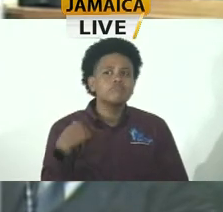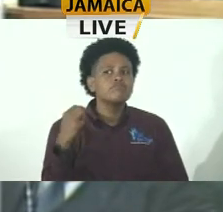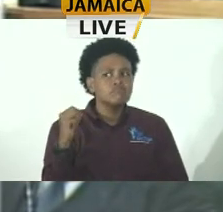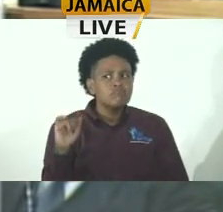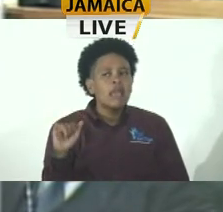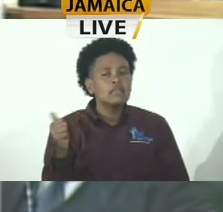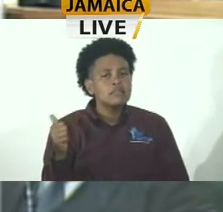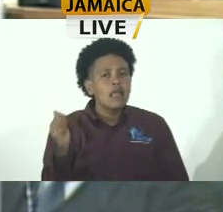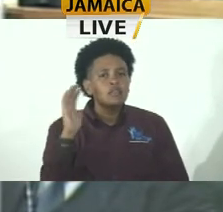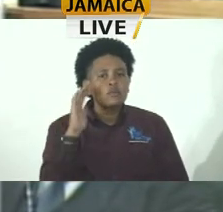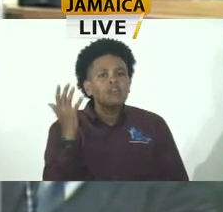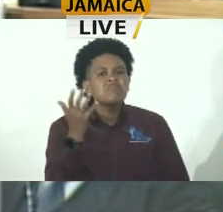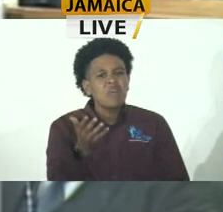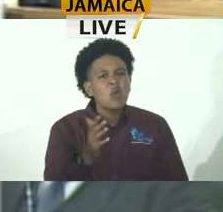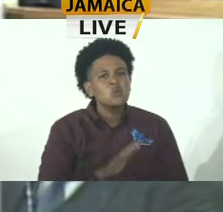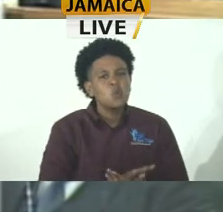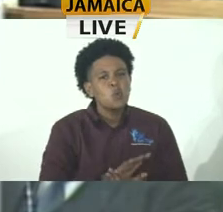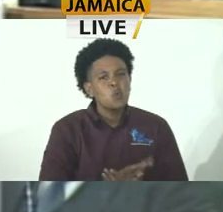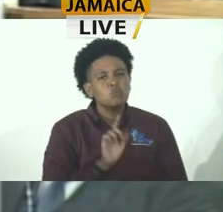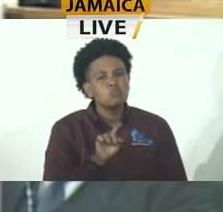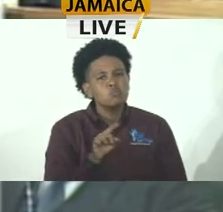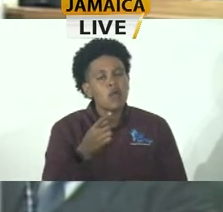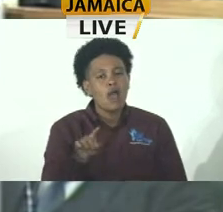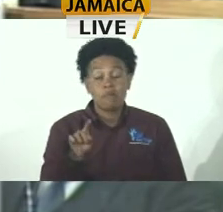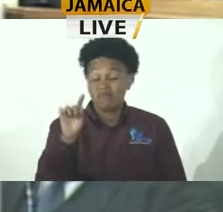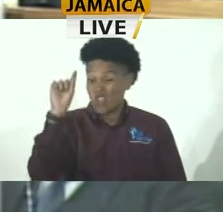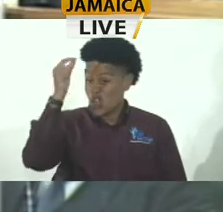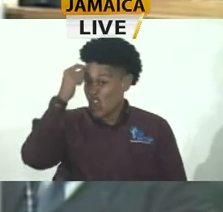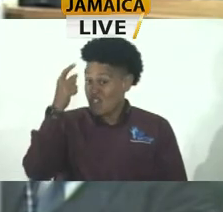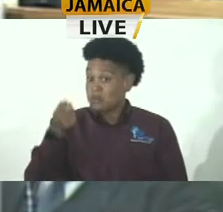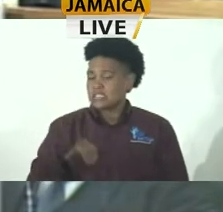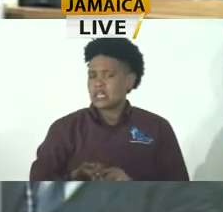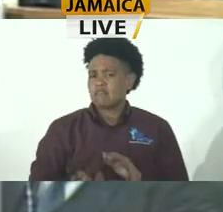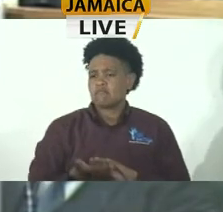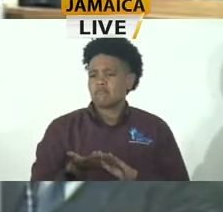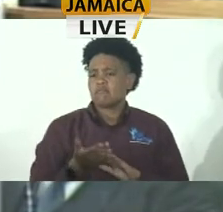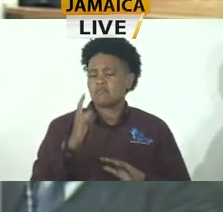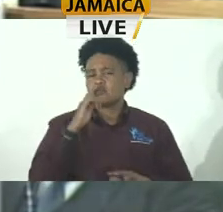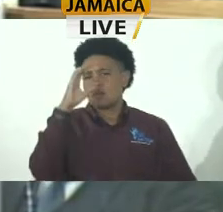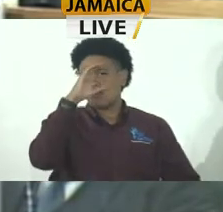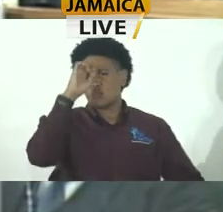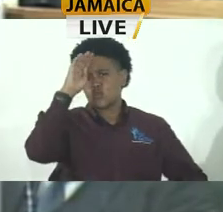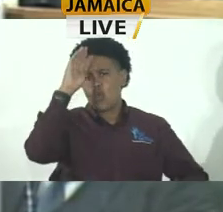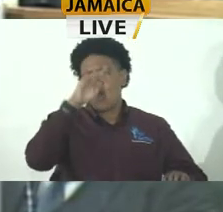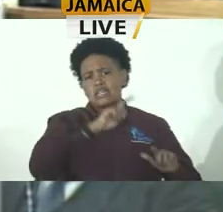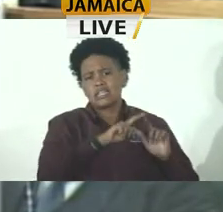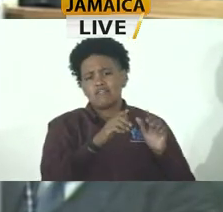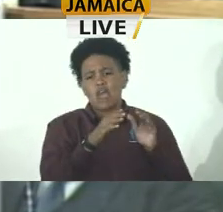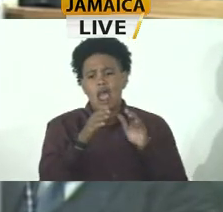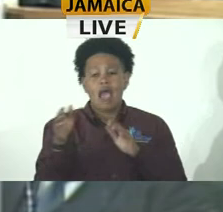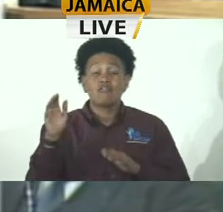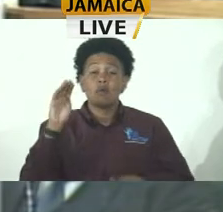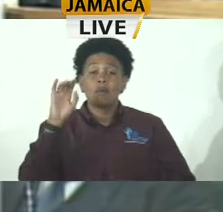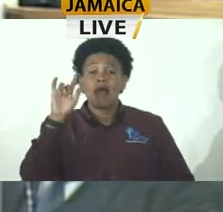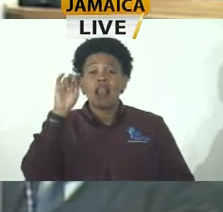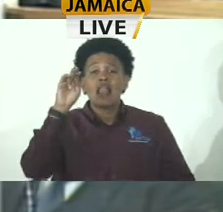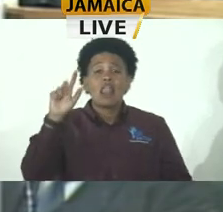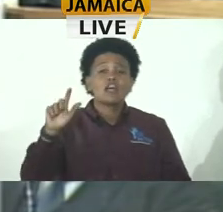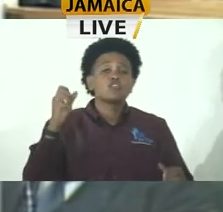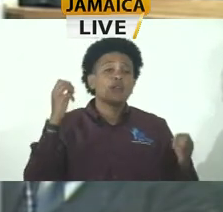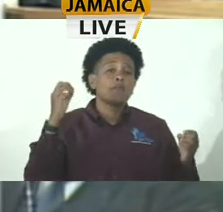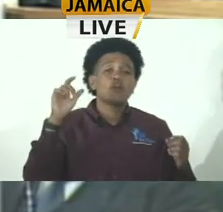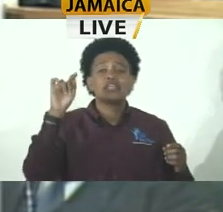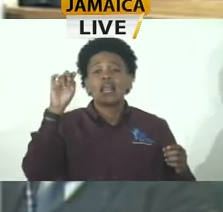10th madam speaker the government continues to pursue all avenues bilateral multilateral